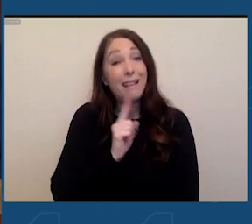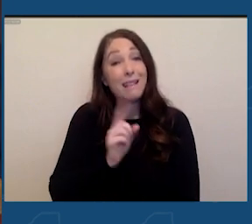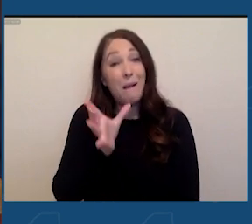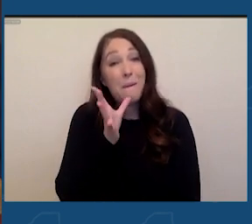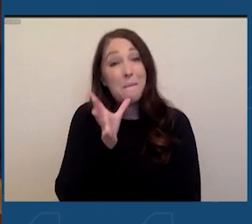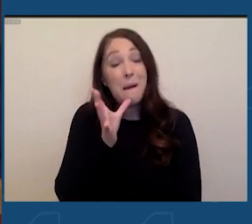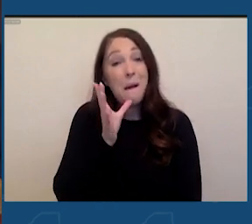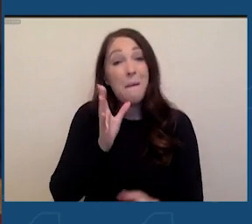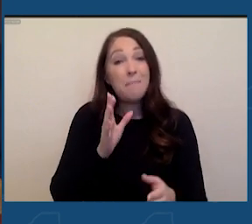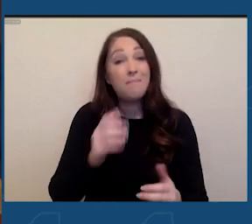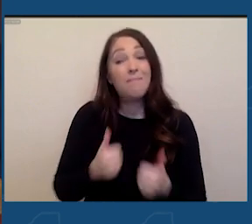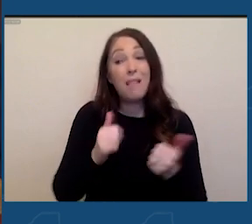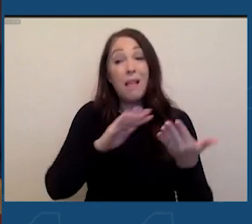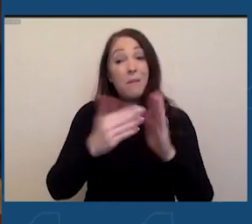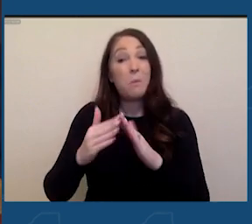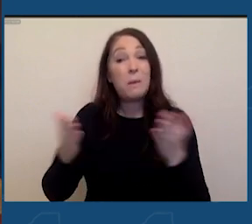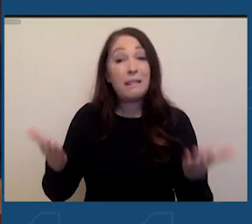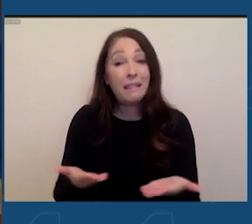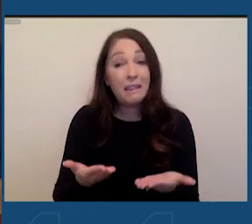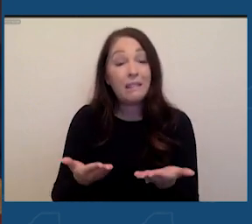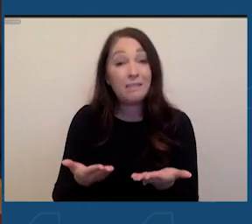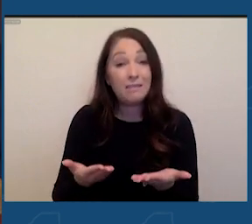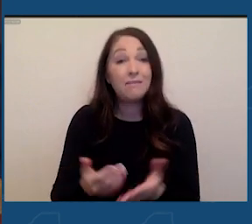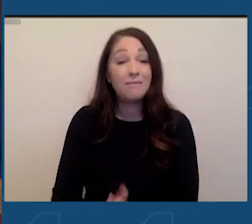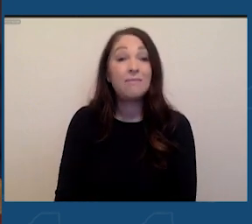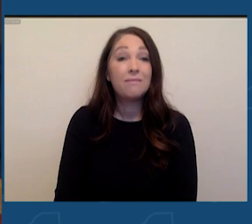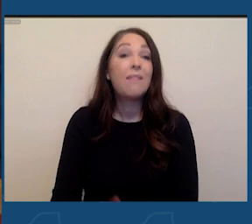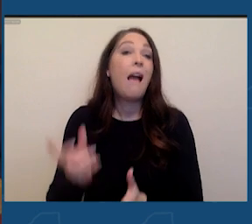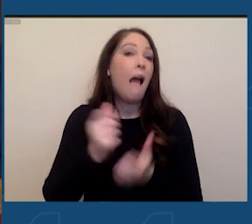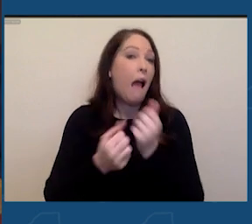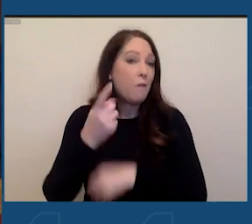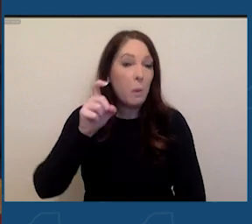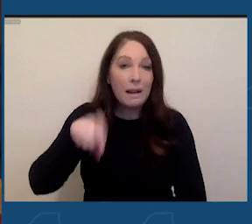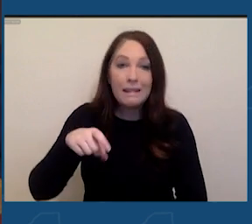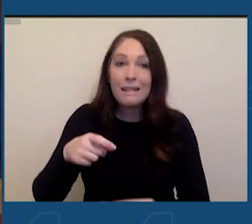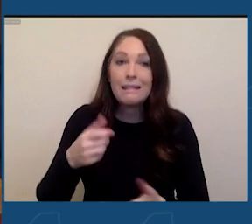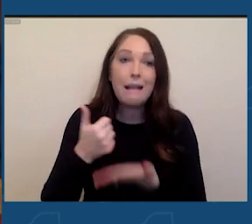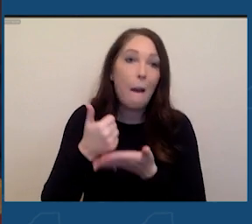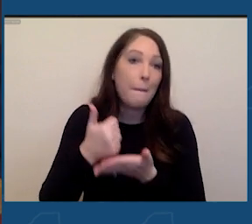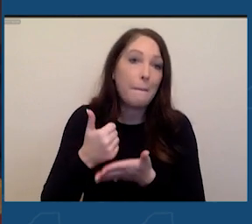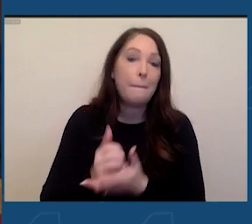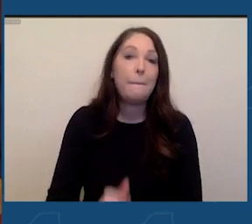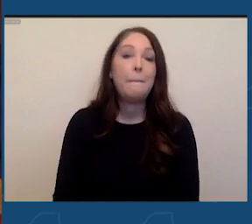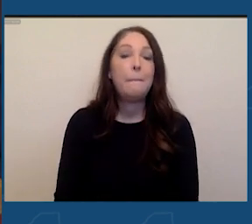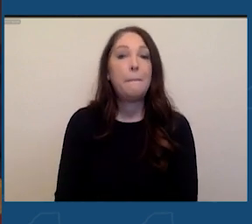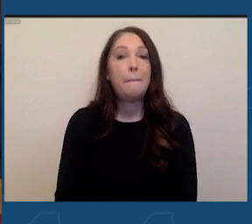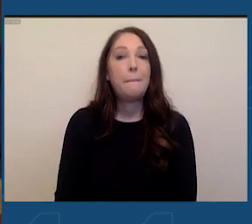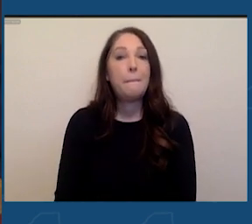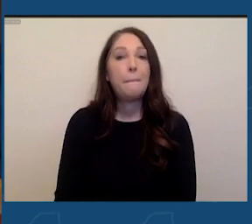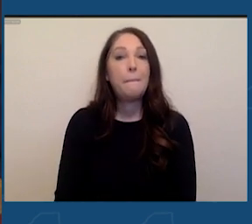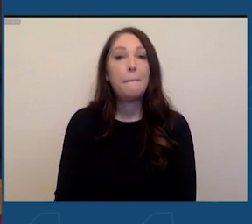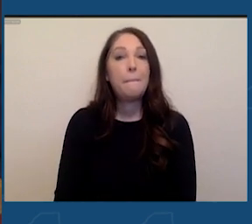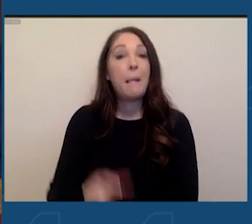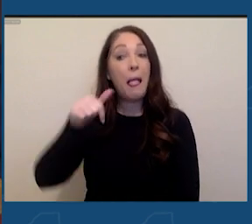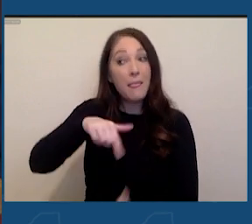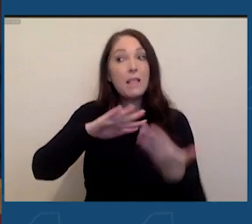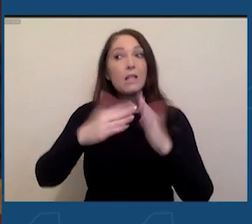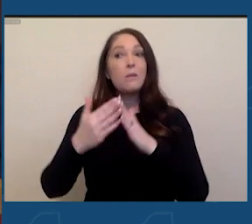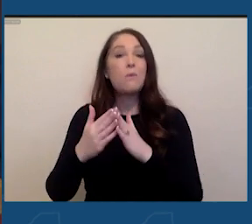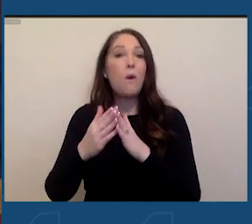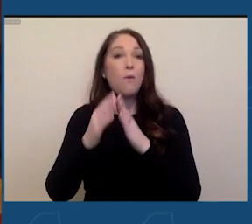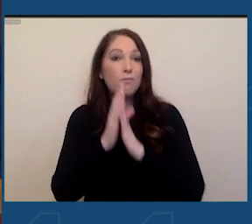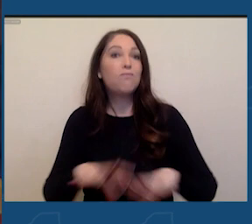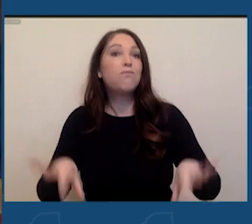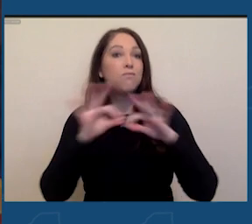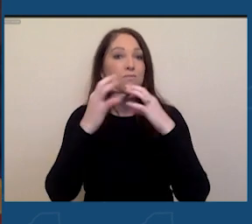too. Everybody needs a little bit of help. So I'm here to say this community matters. I'm going to come back.